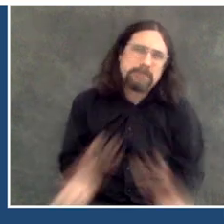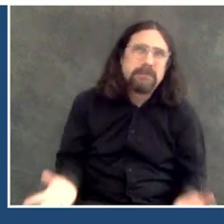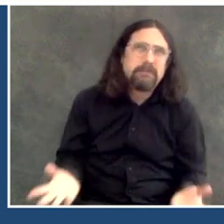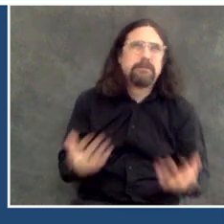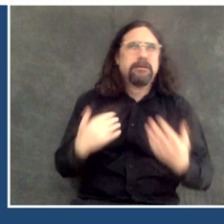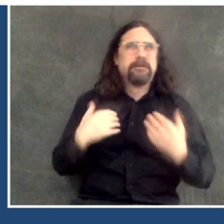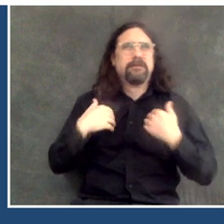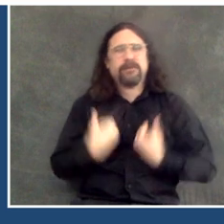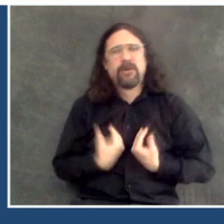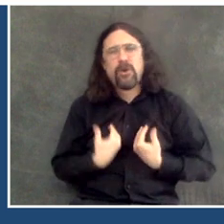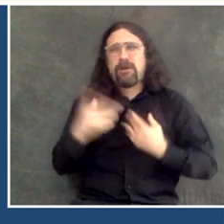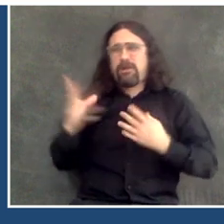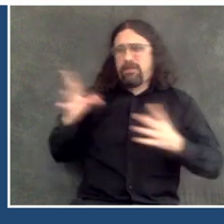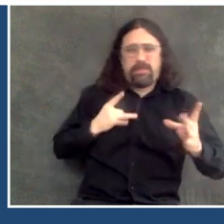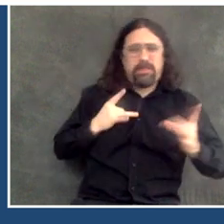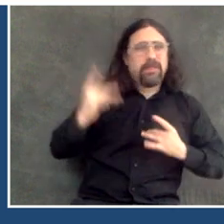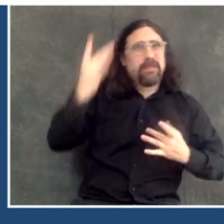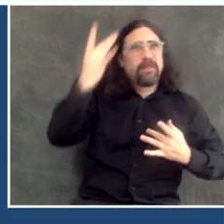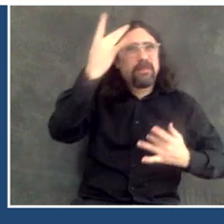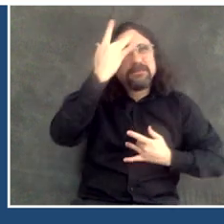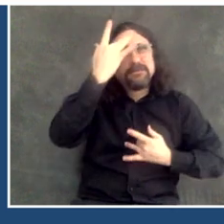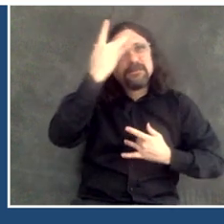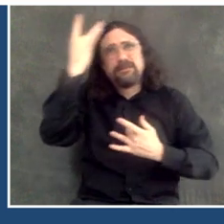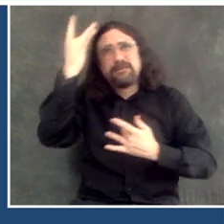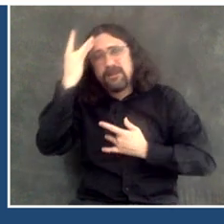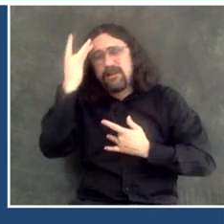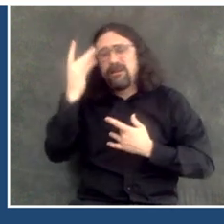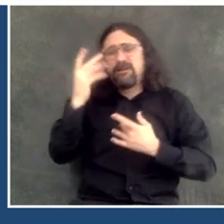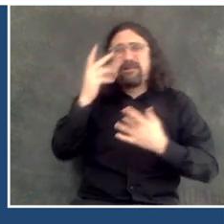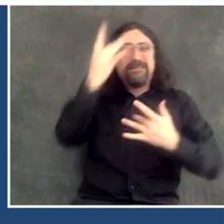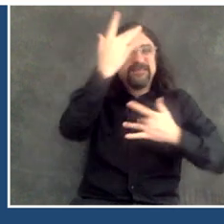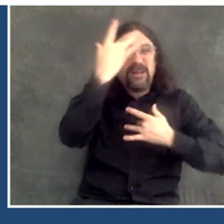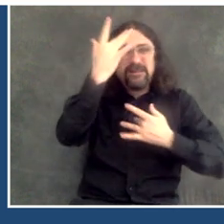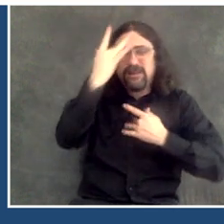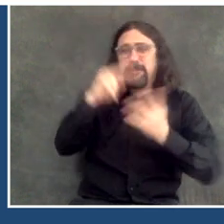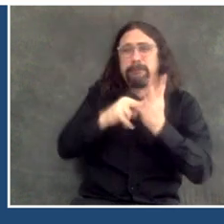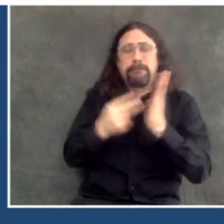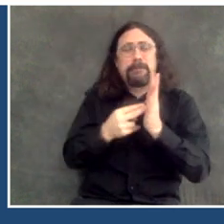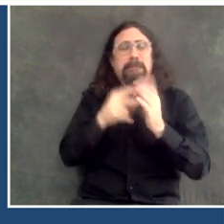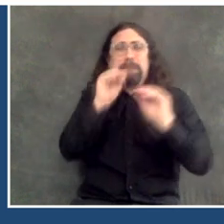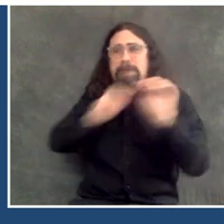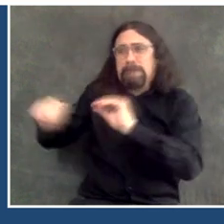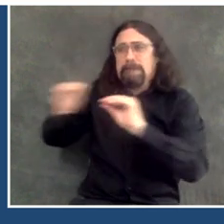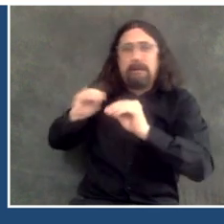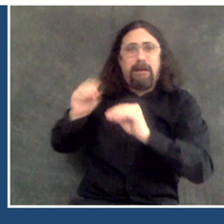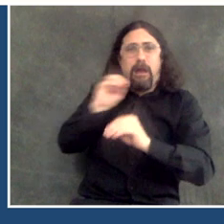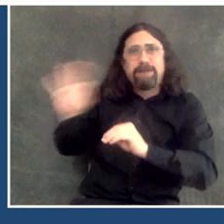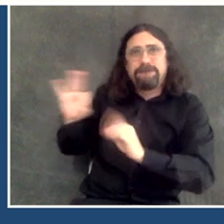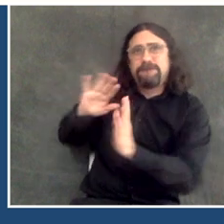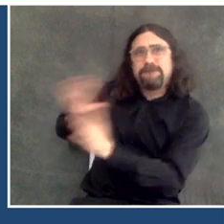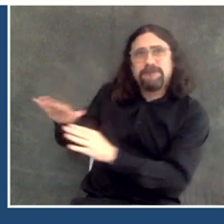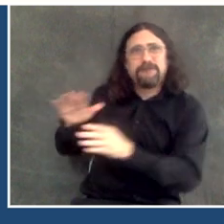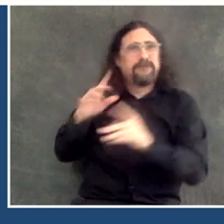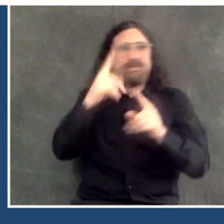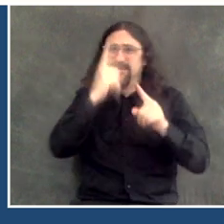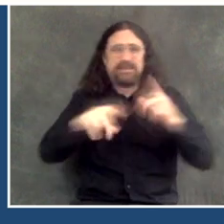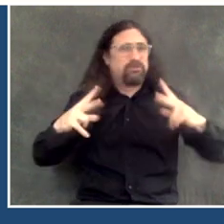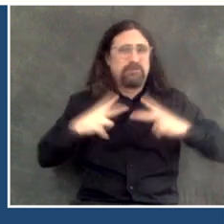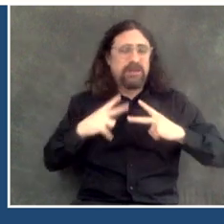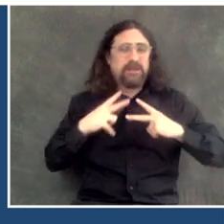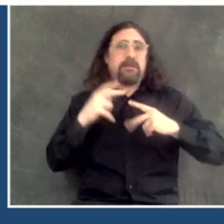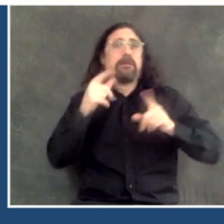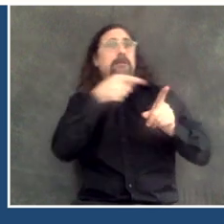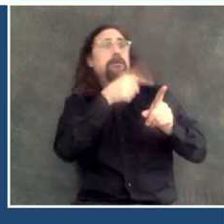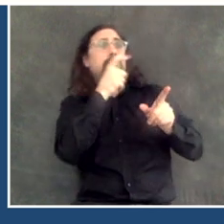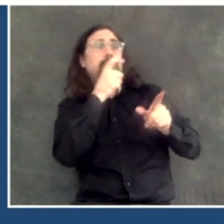go offline. That just put more pressure on so many of the healthcare workers. They had to do even more work. We